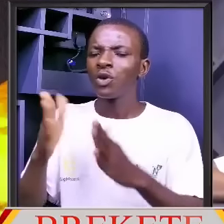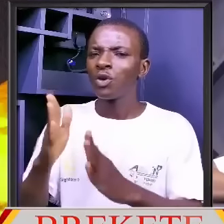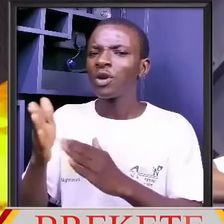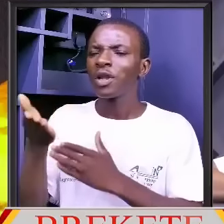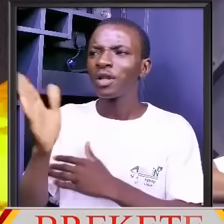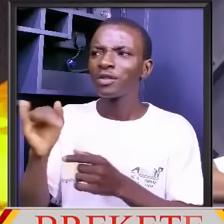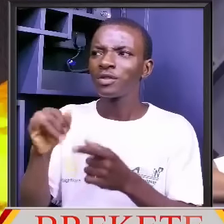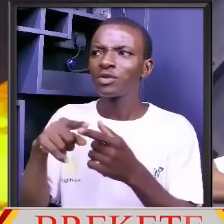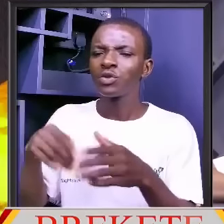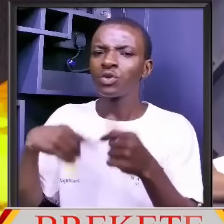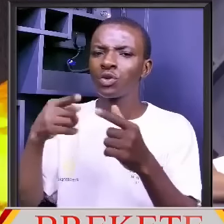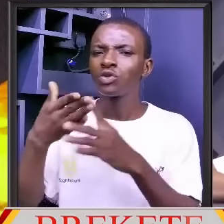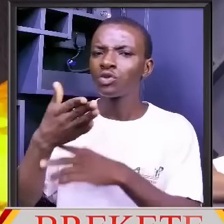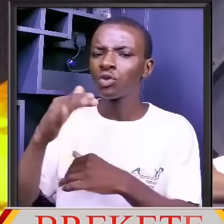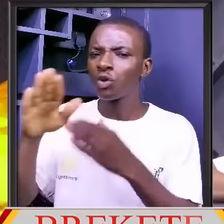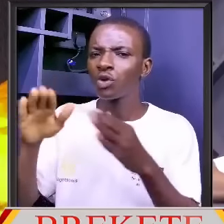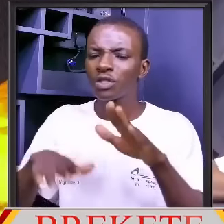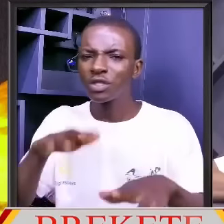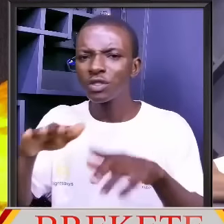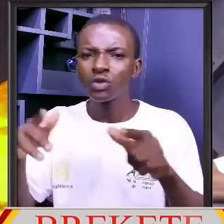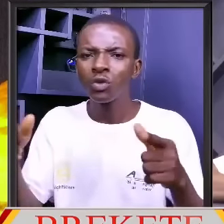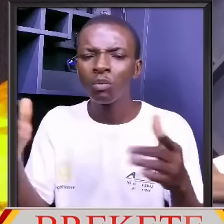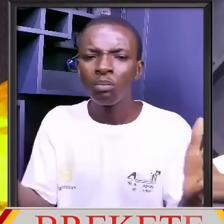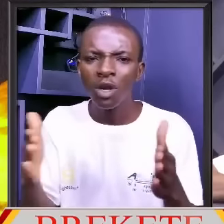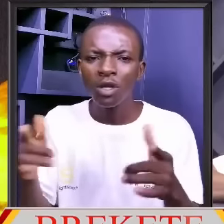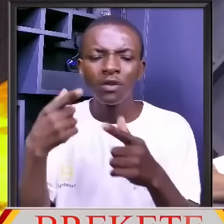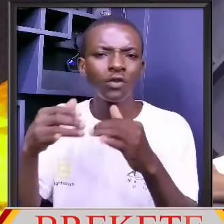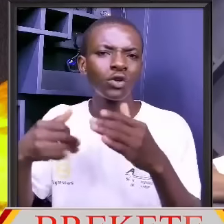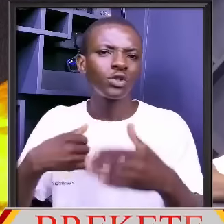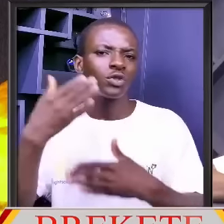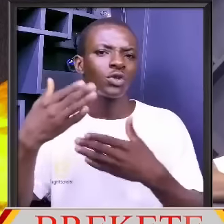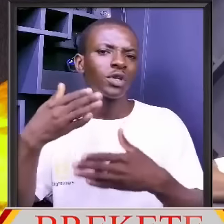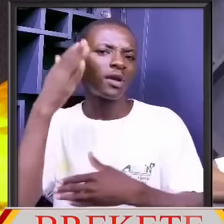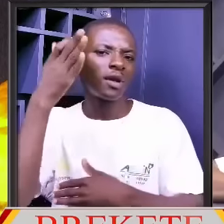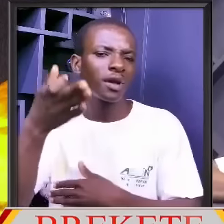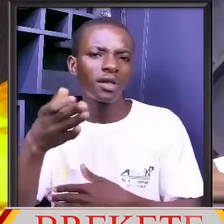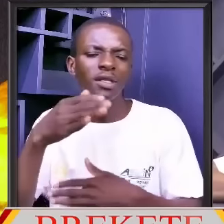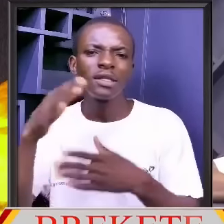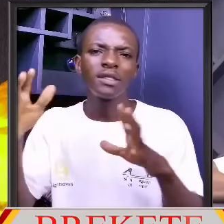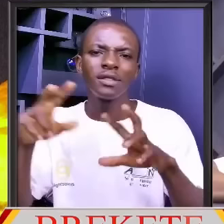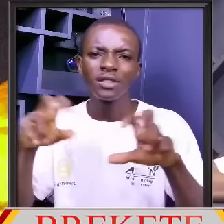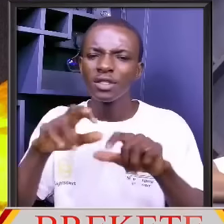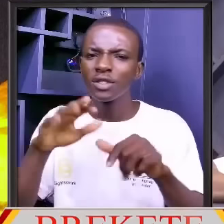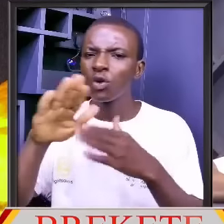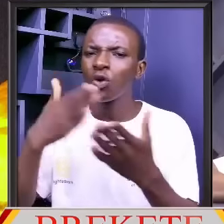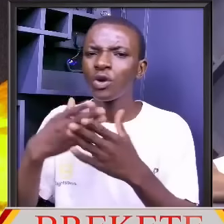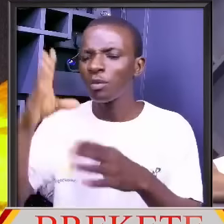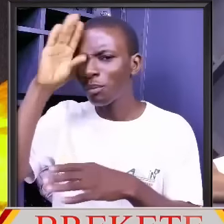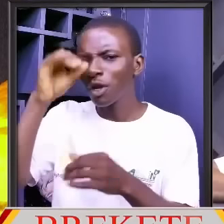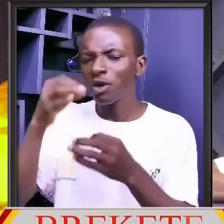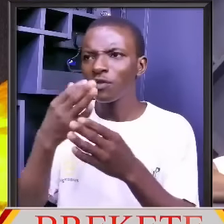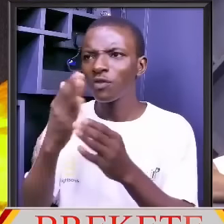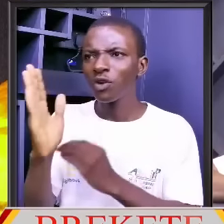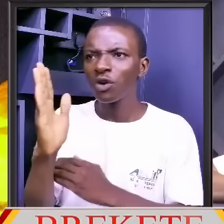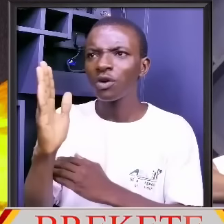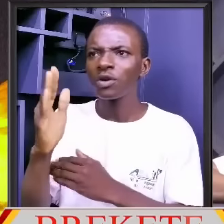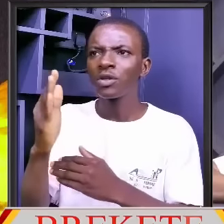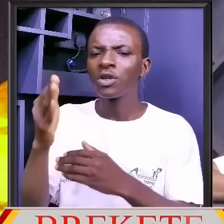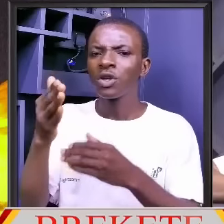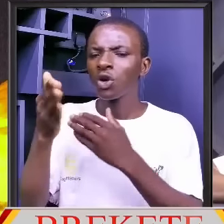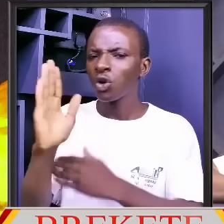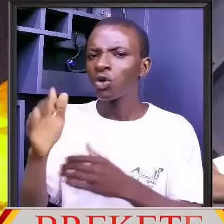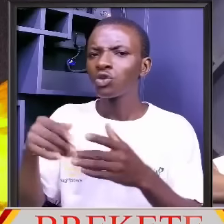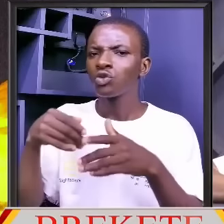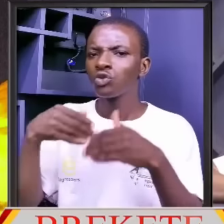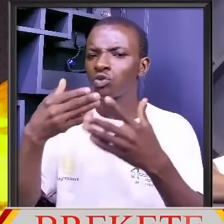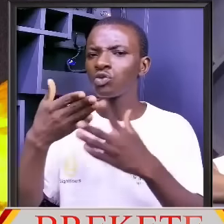go through all this journey to prepare you for the journey ahead. Check out all the men of God in the Bible. Gold, they